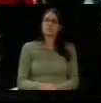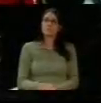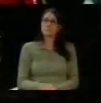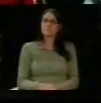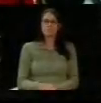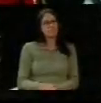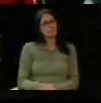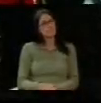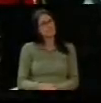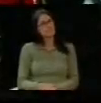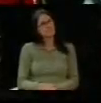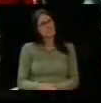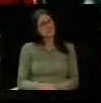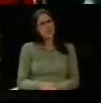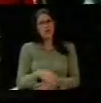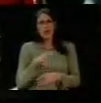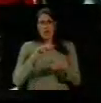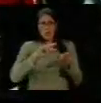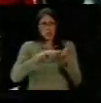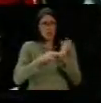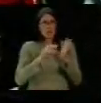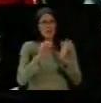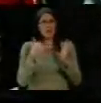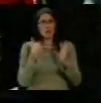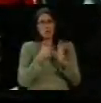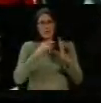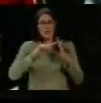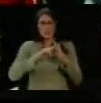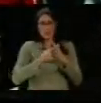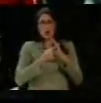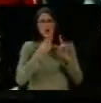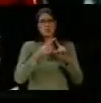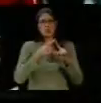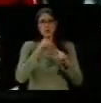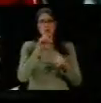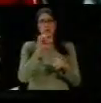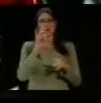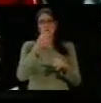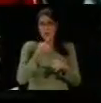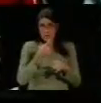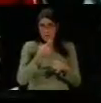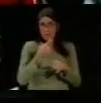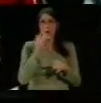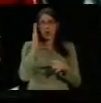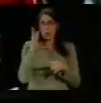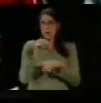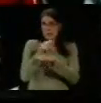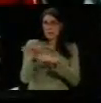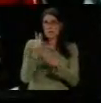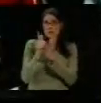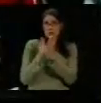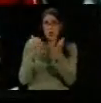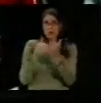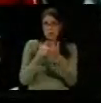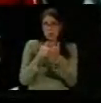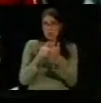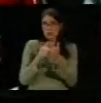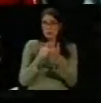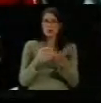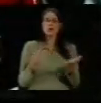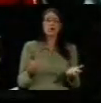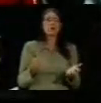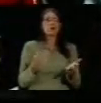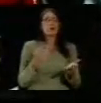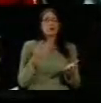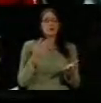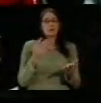Would you rephrase? Are you saying if we started to... If you start to dig. Start to dig, will that influence the lawsuit? Right. Again, it would